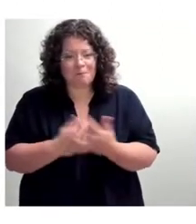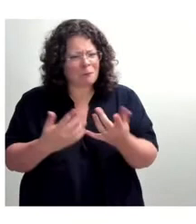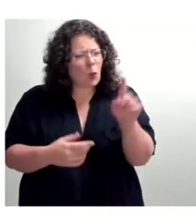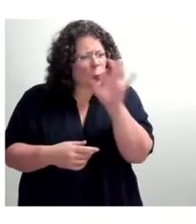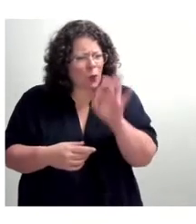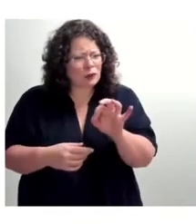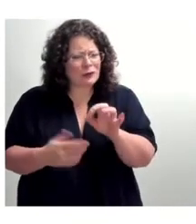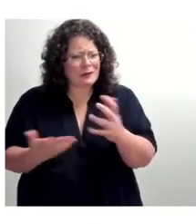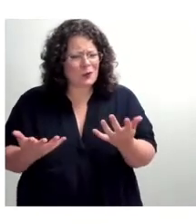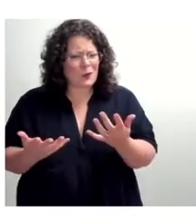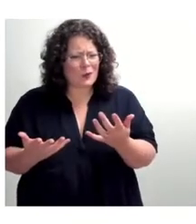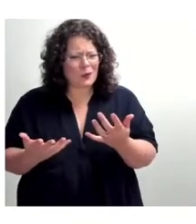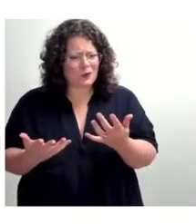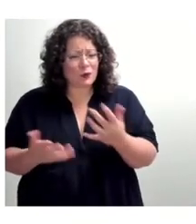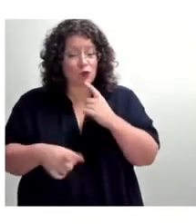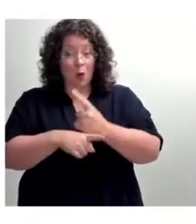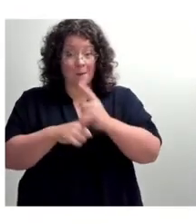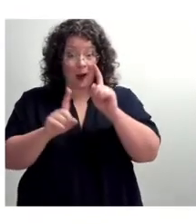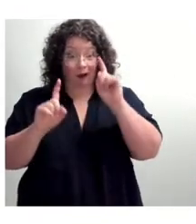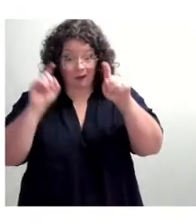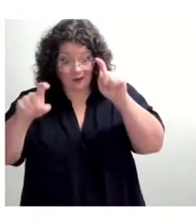Who wants to go?